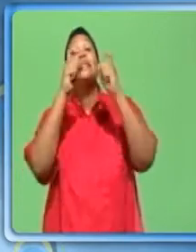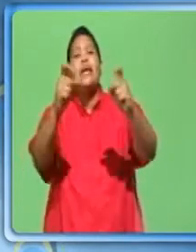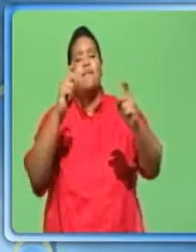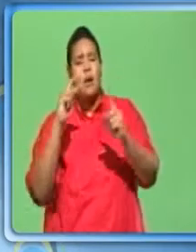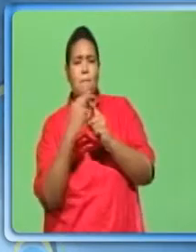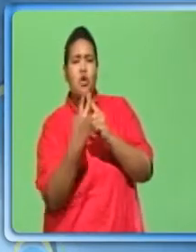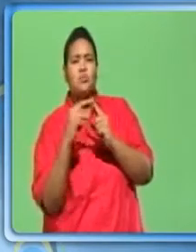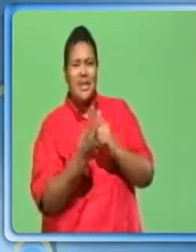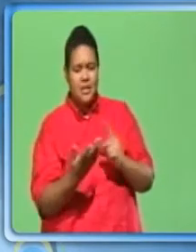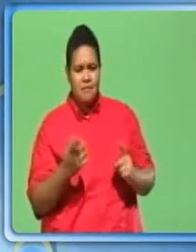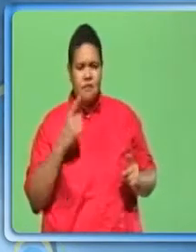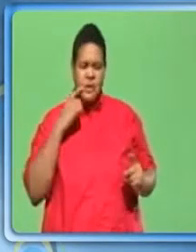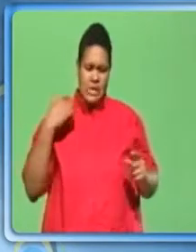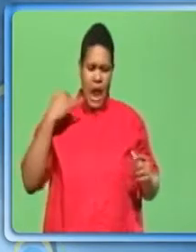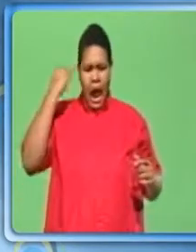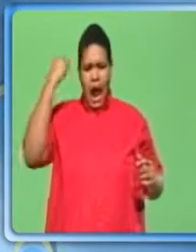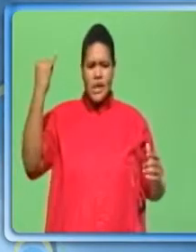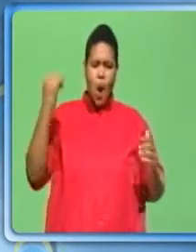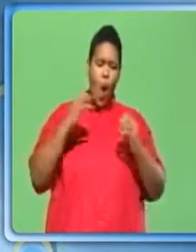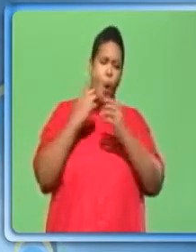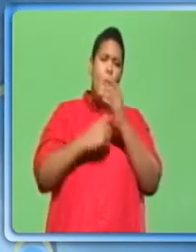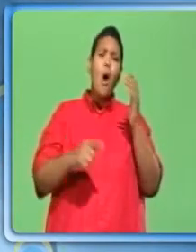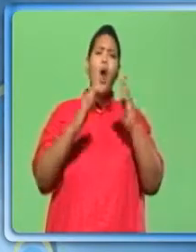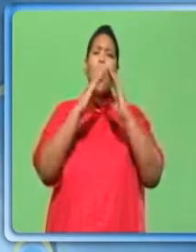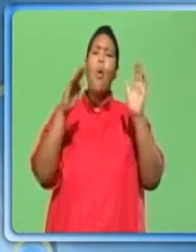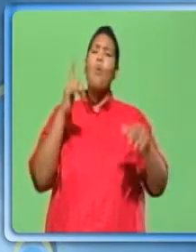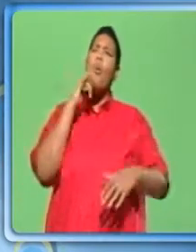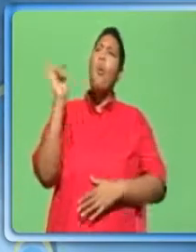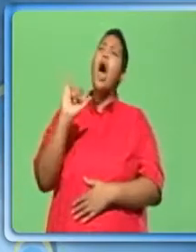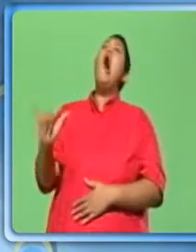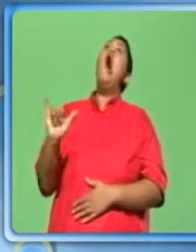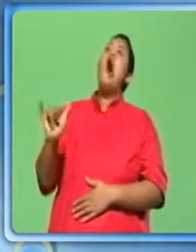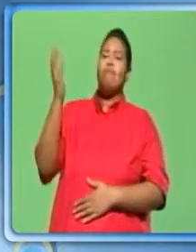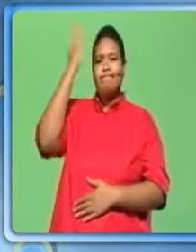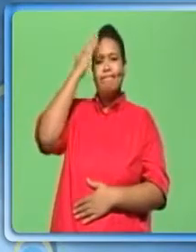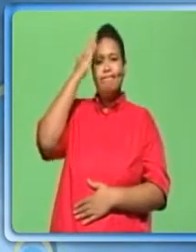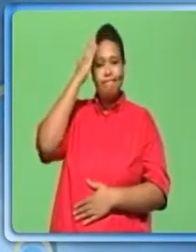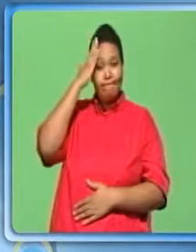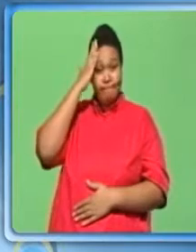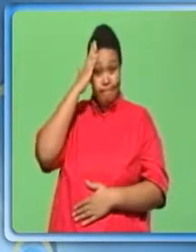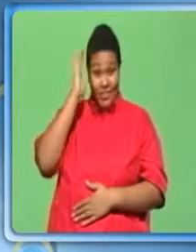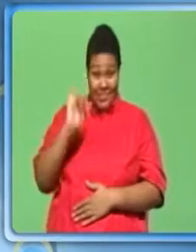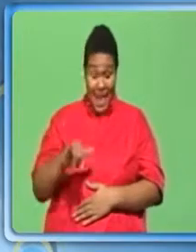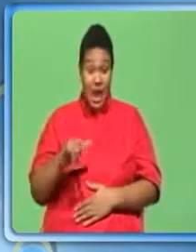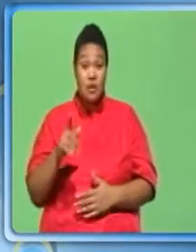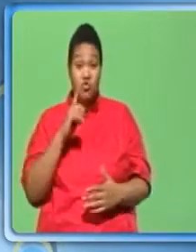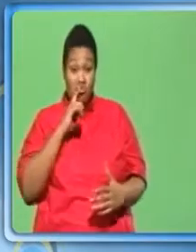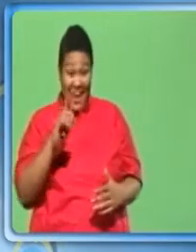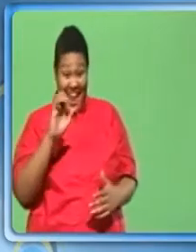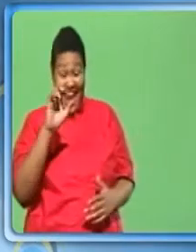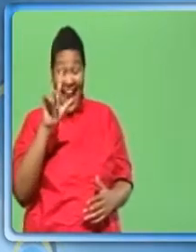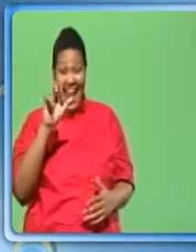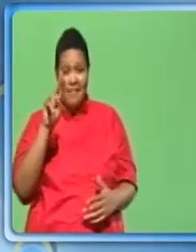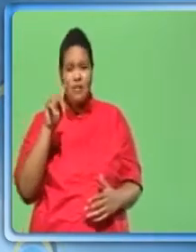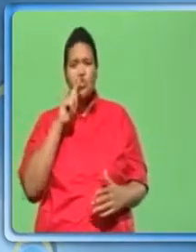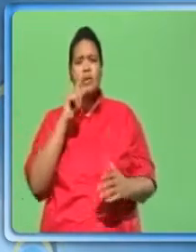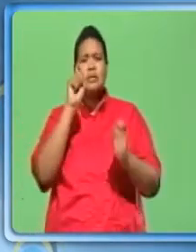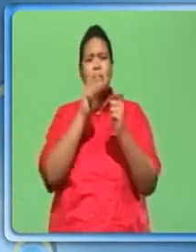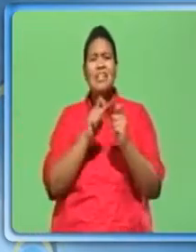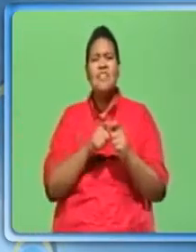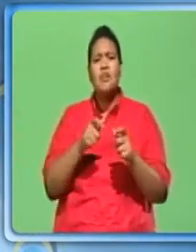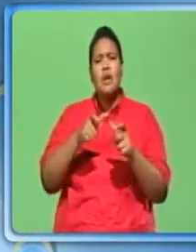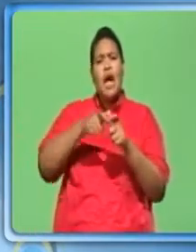prospective owner an idea of what the home will look like. The elevations specify ridge heights,